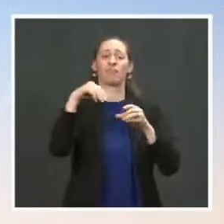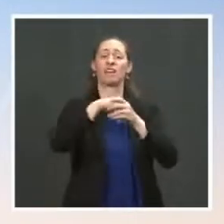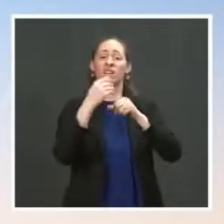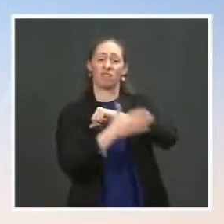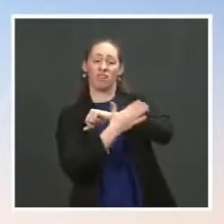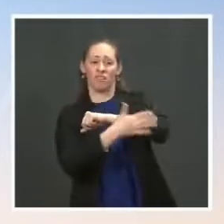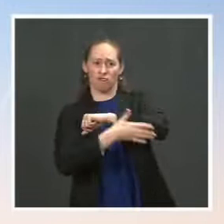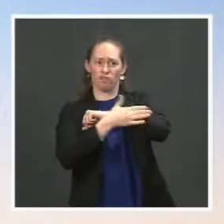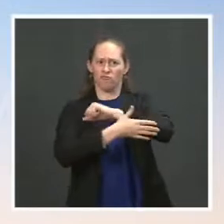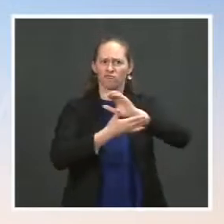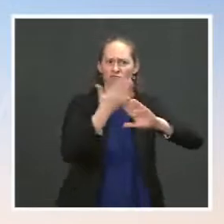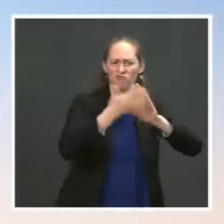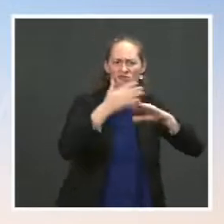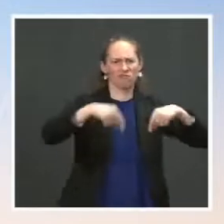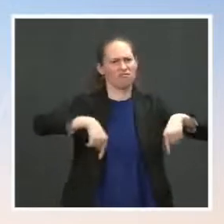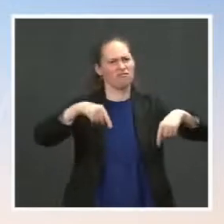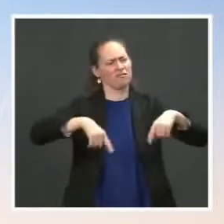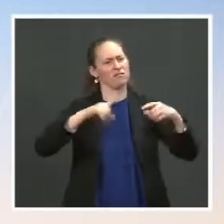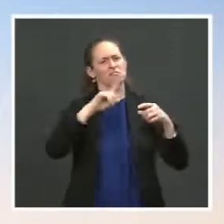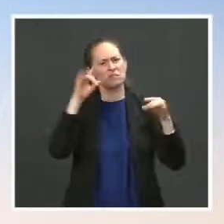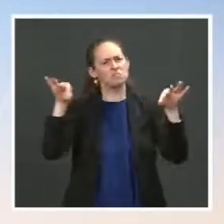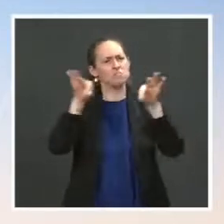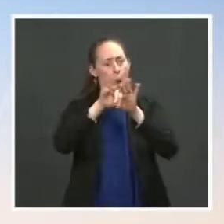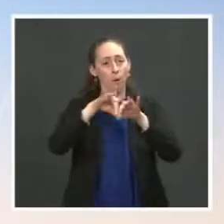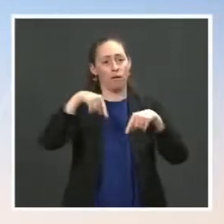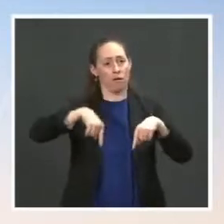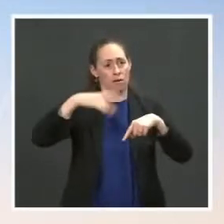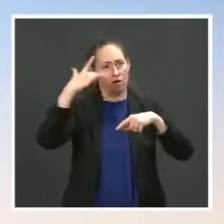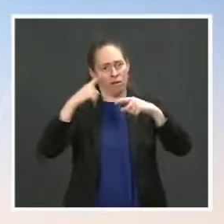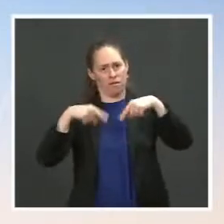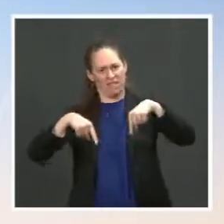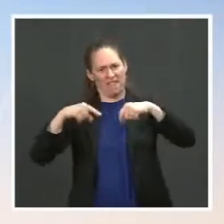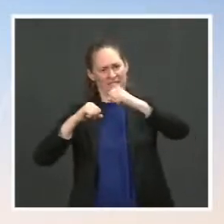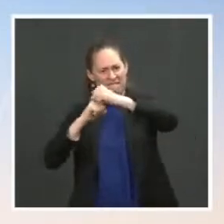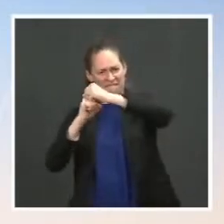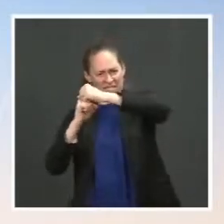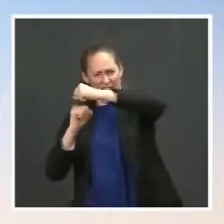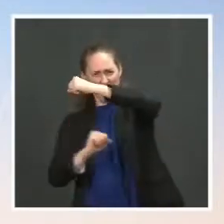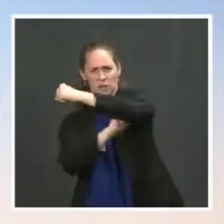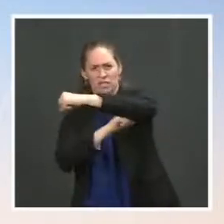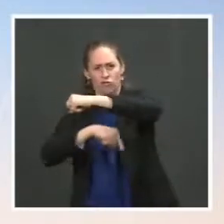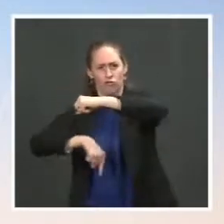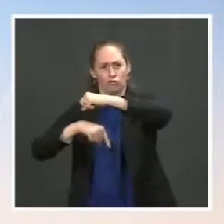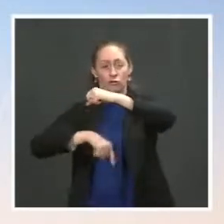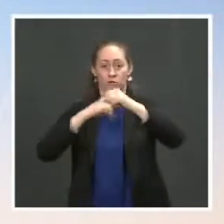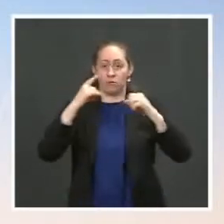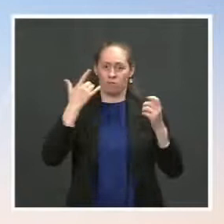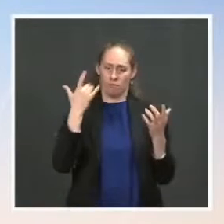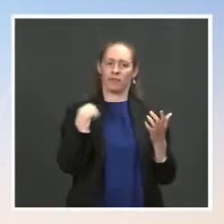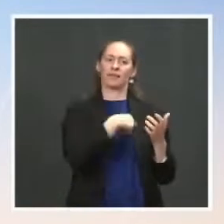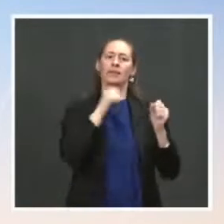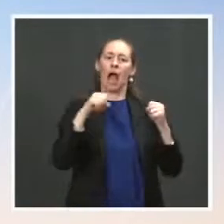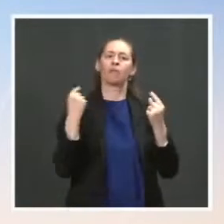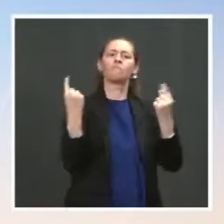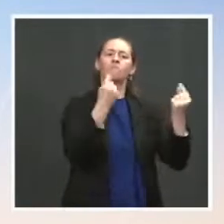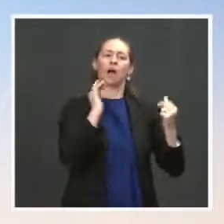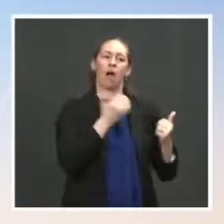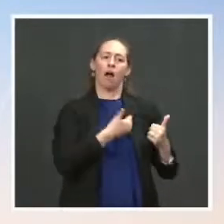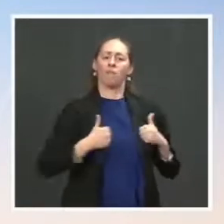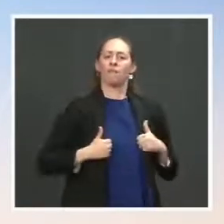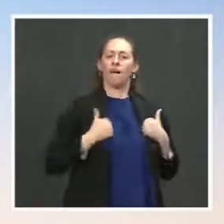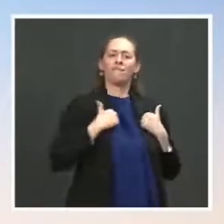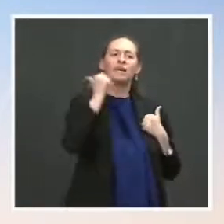infrastructure is the foundation that makes it possible for people to live and work well. And you can't live or work or